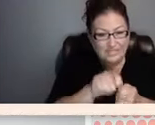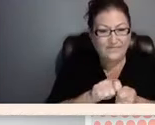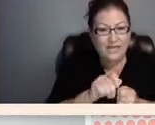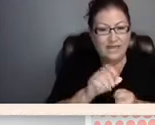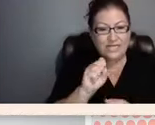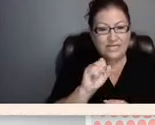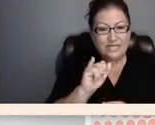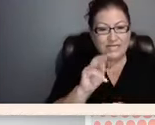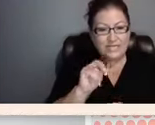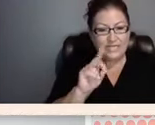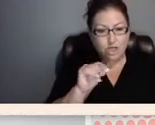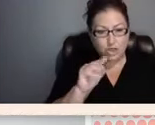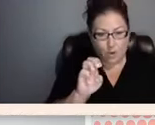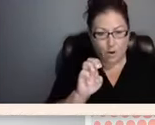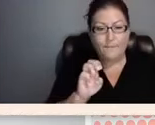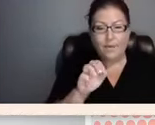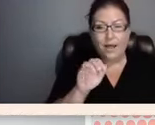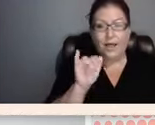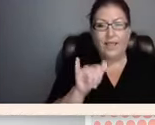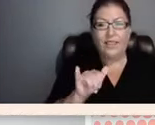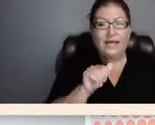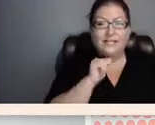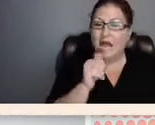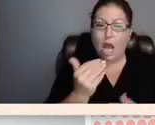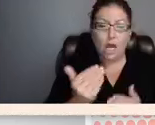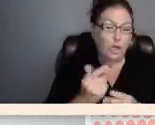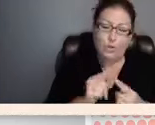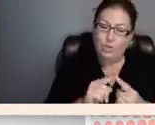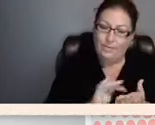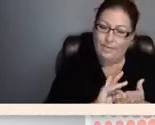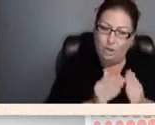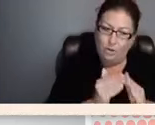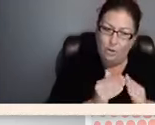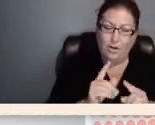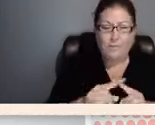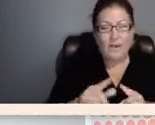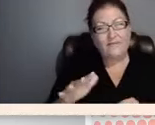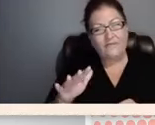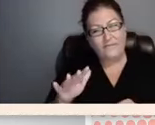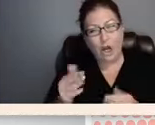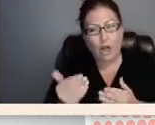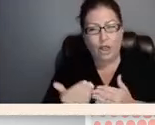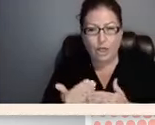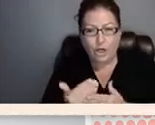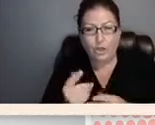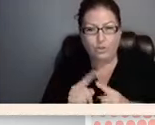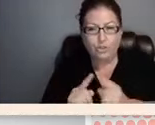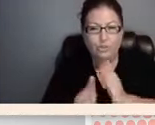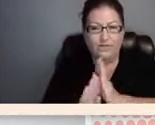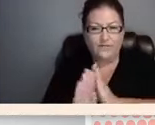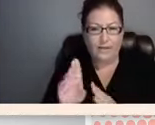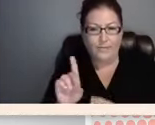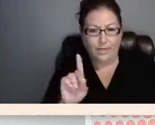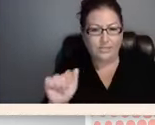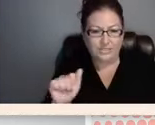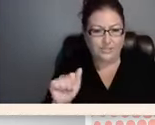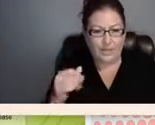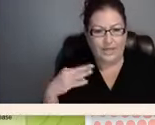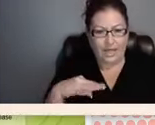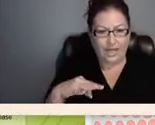is not new to the medical community, but fairly new to developmental disability eligibility world,